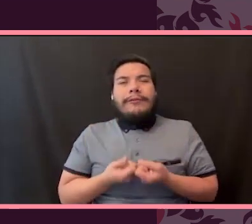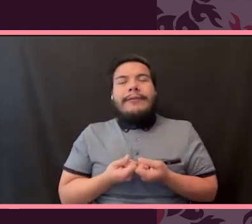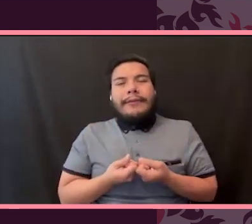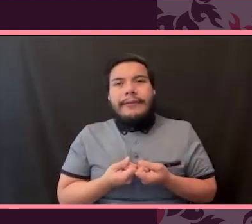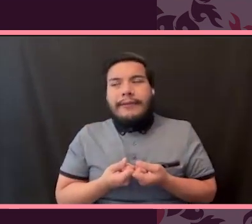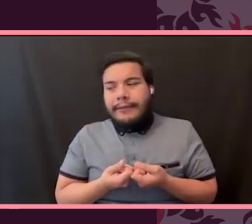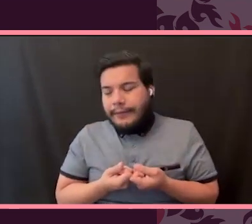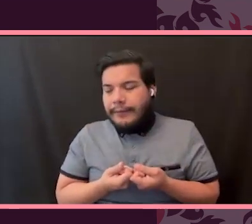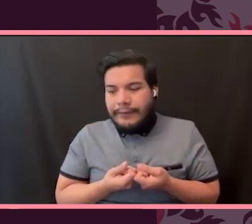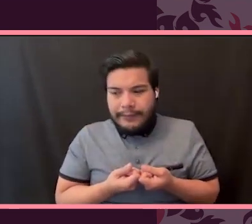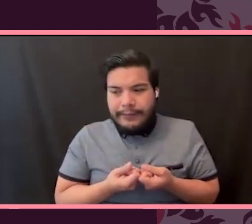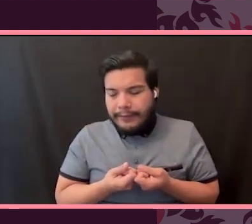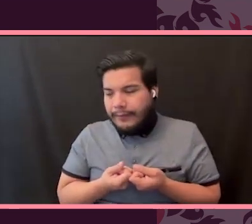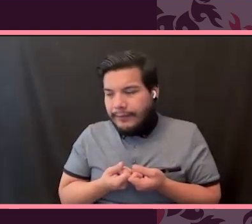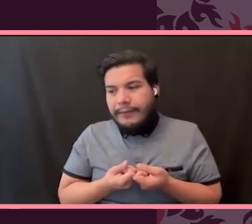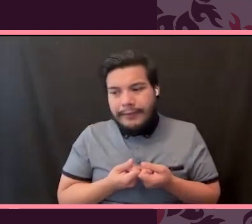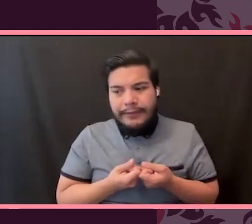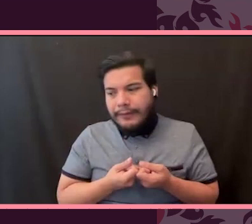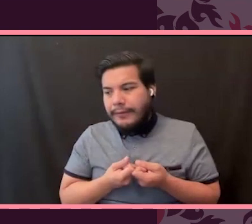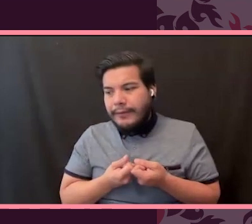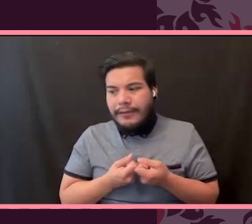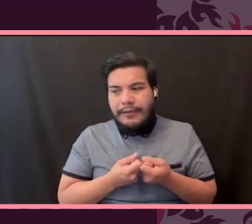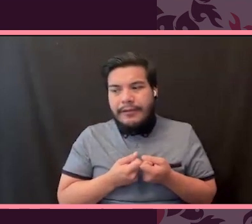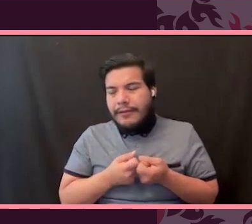yeah, the complexity of it all, because I think when you're